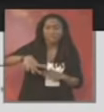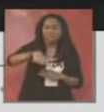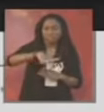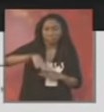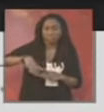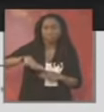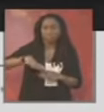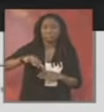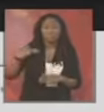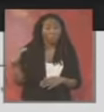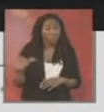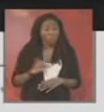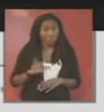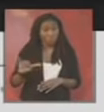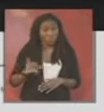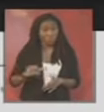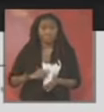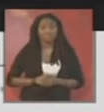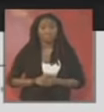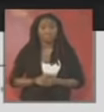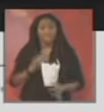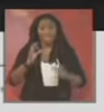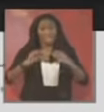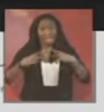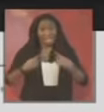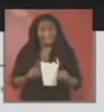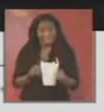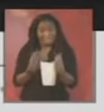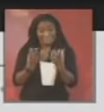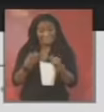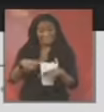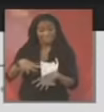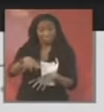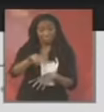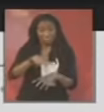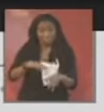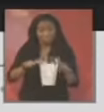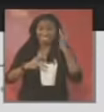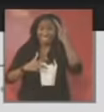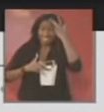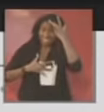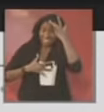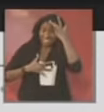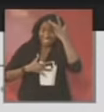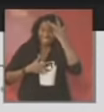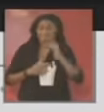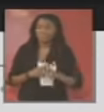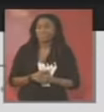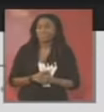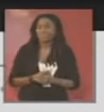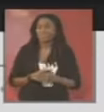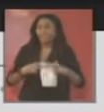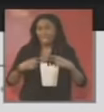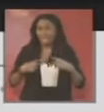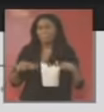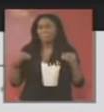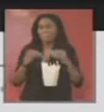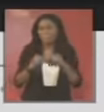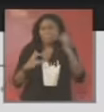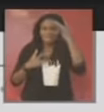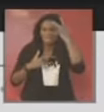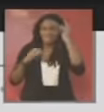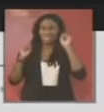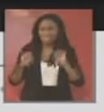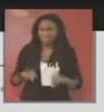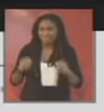note is that where there are concentrations of individuals, where there are larger populations, we have seen more cases, and that the